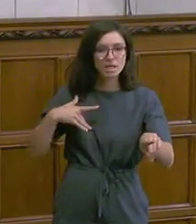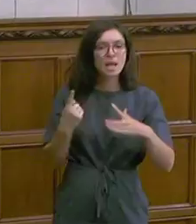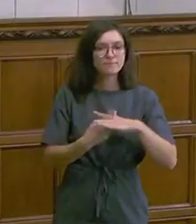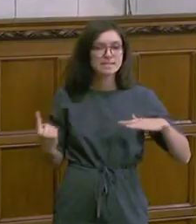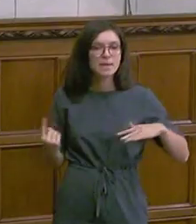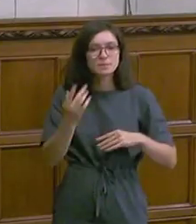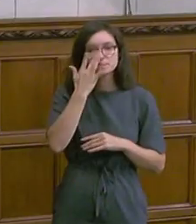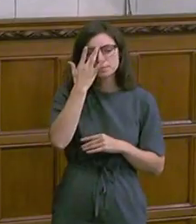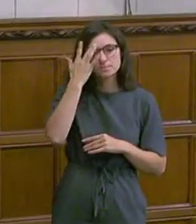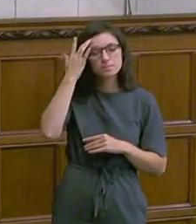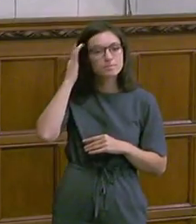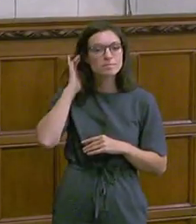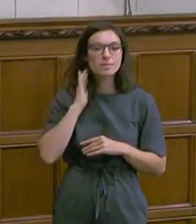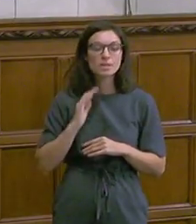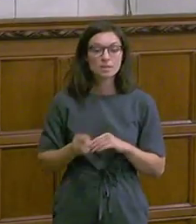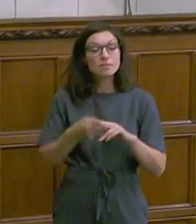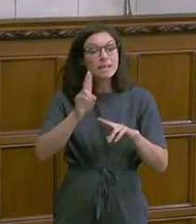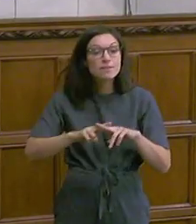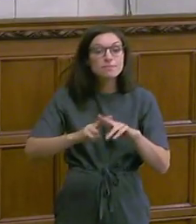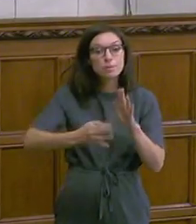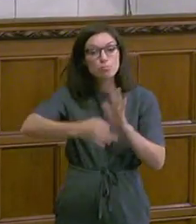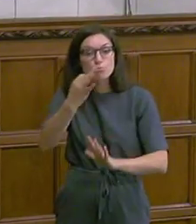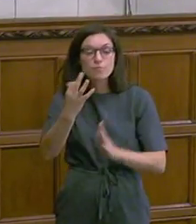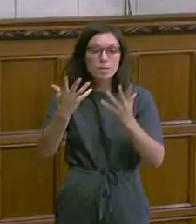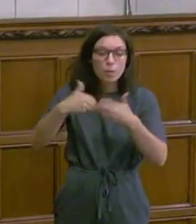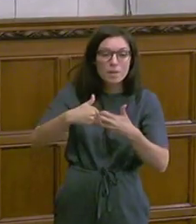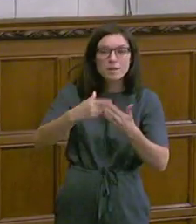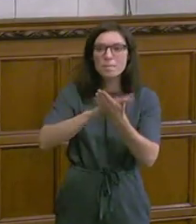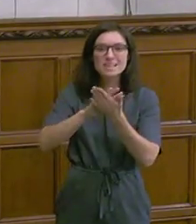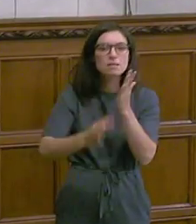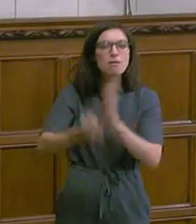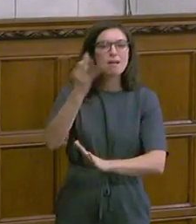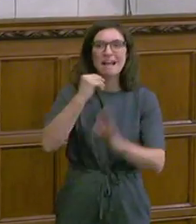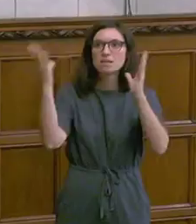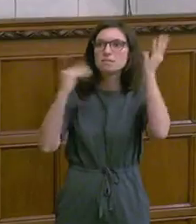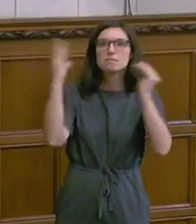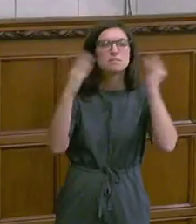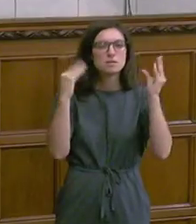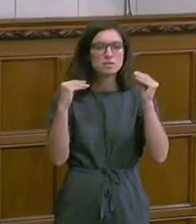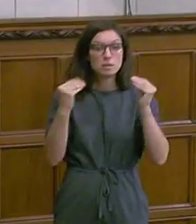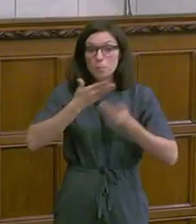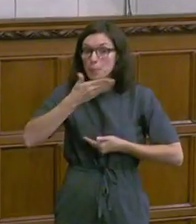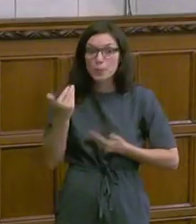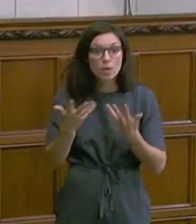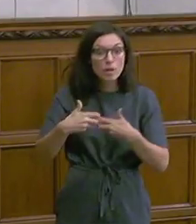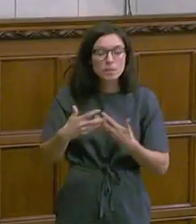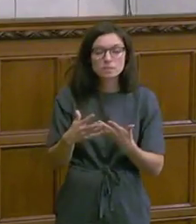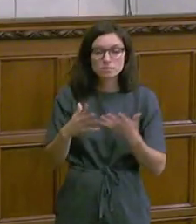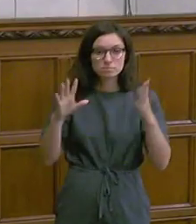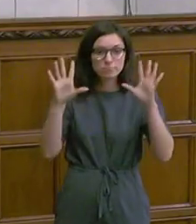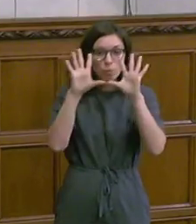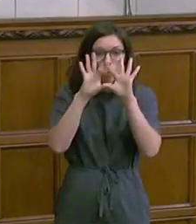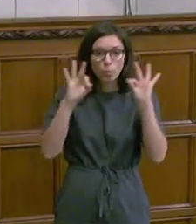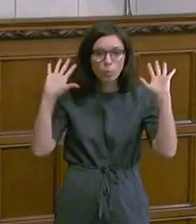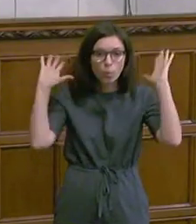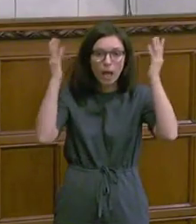Improving equipment would make the sound easier and clearer for me to hear, but having no equipment makes everything very quiet